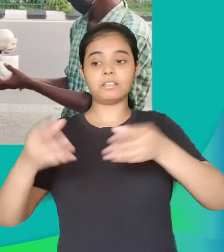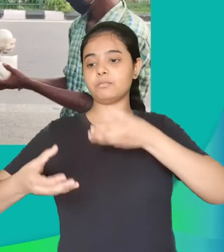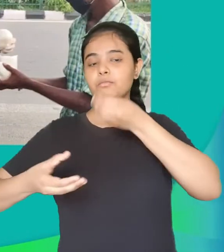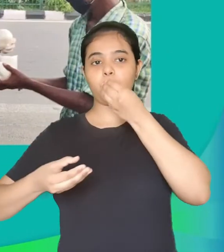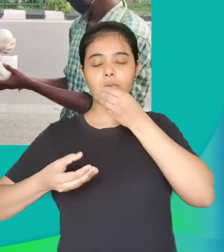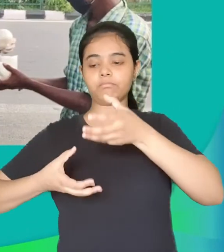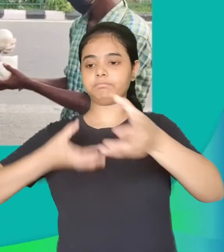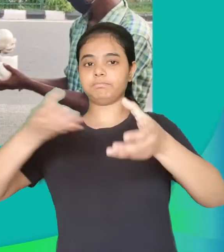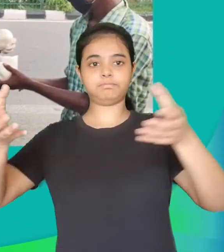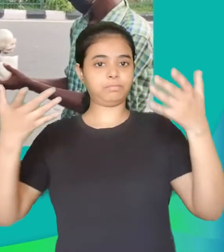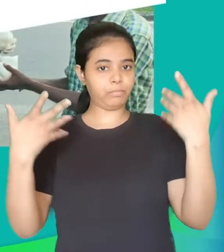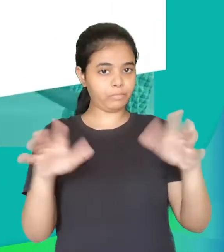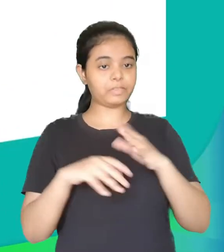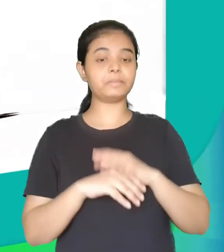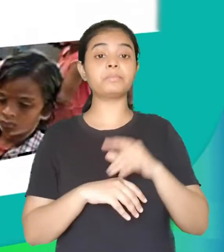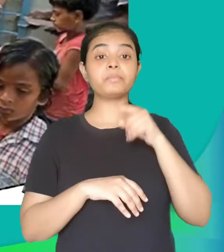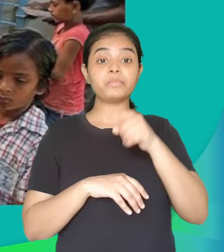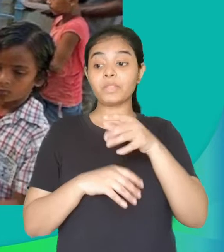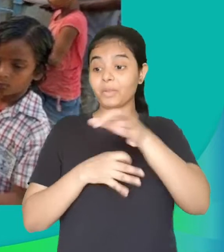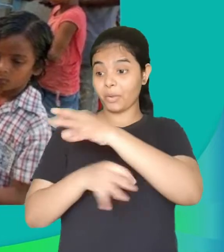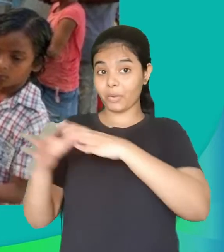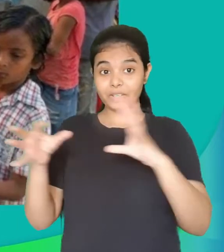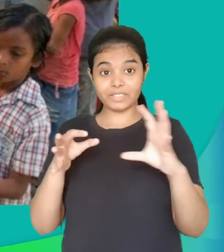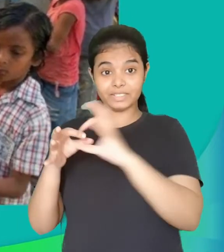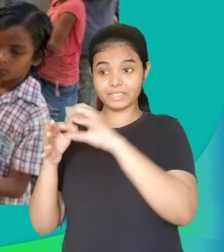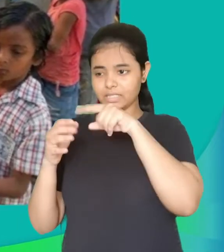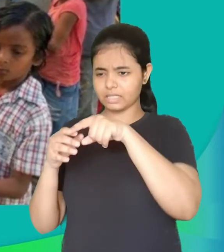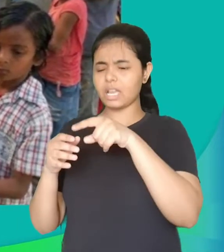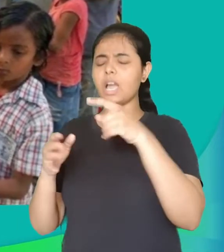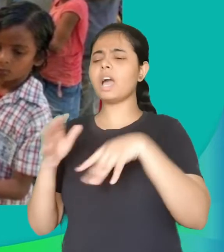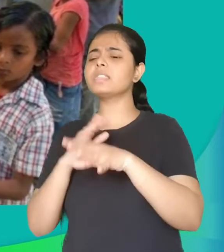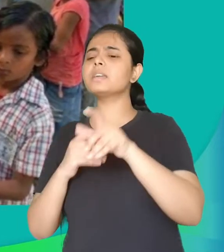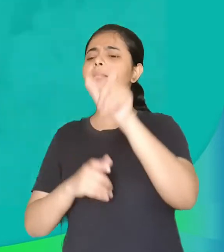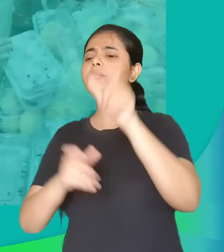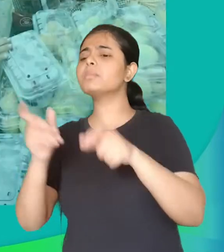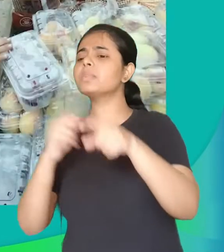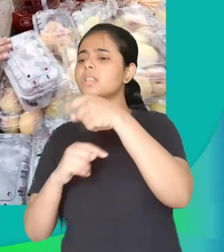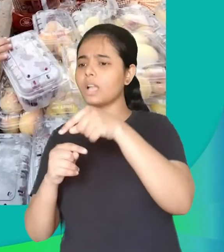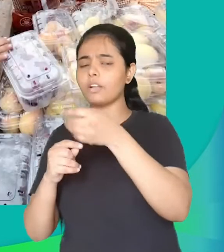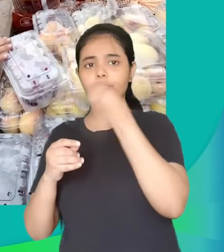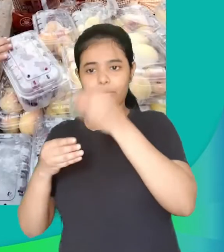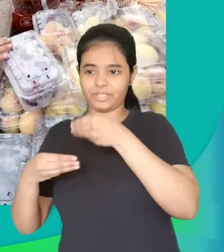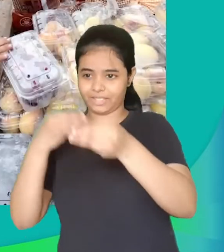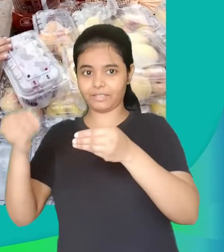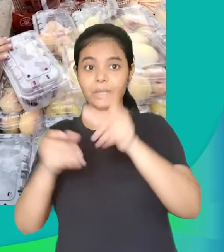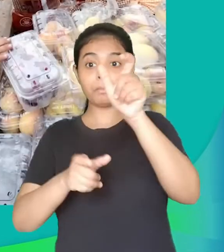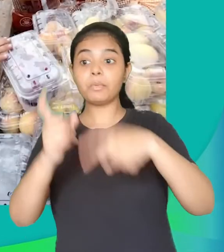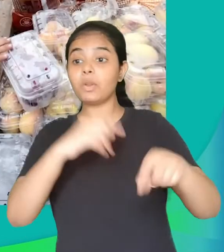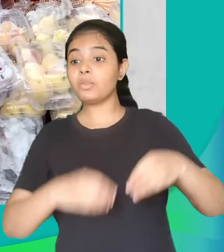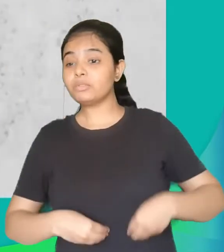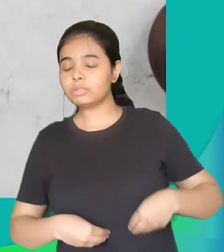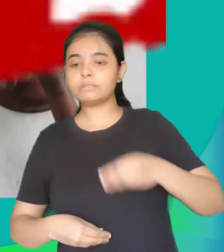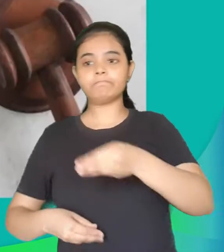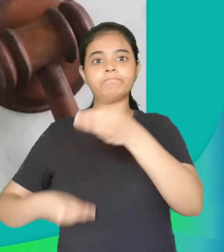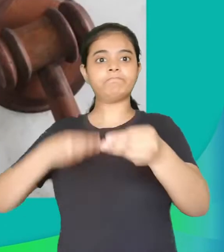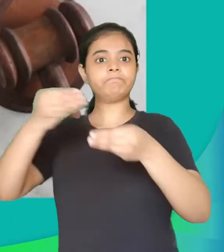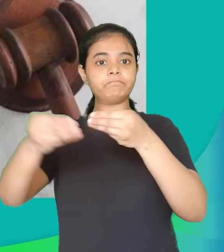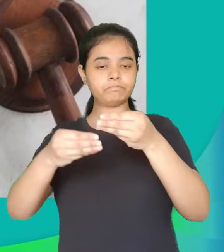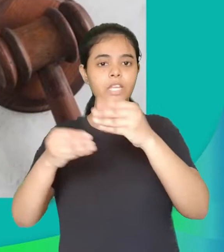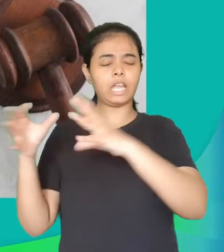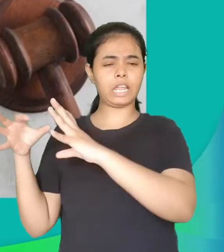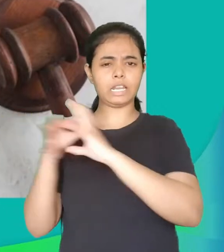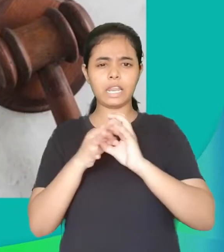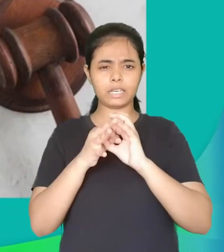any profit. Surplus food distribution organization which is serving food to needy shall be regulated